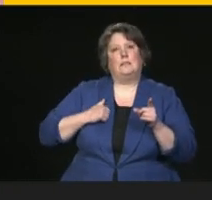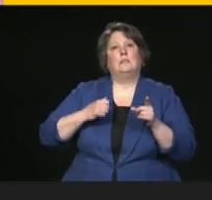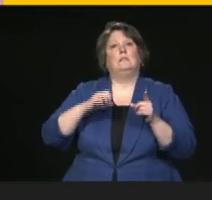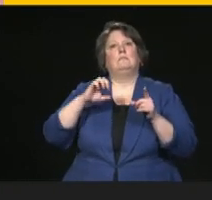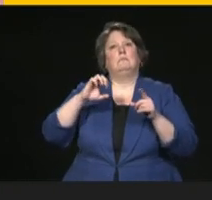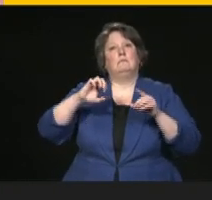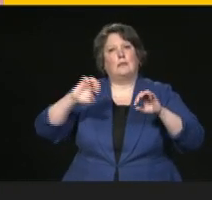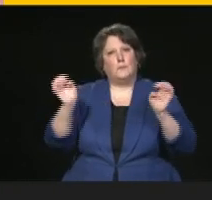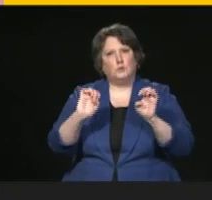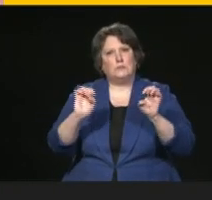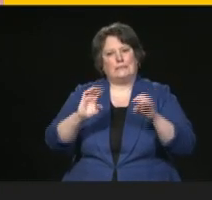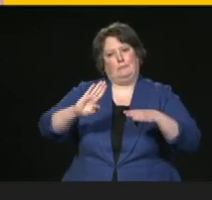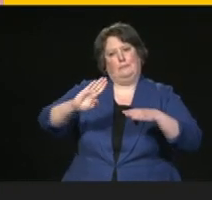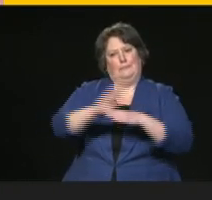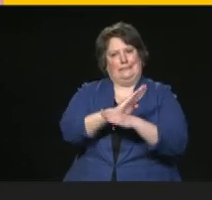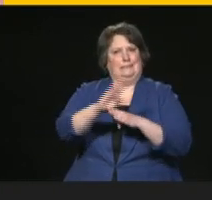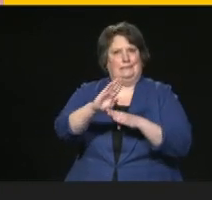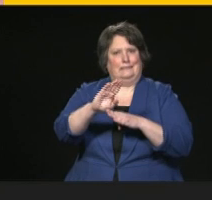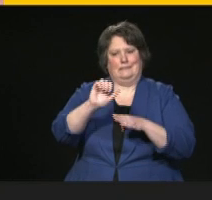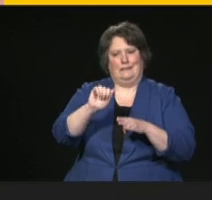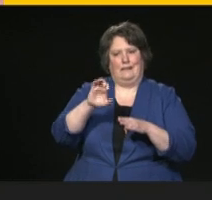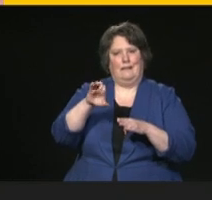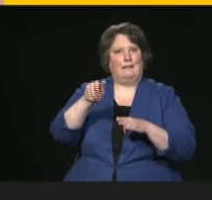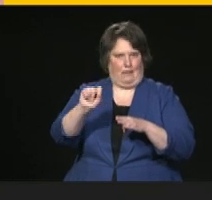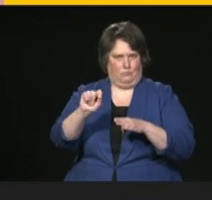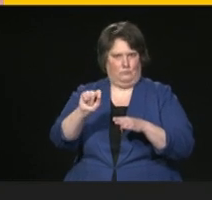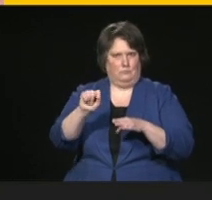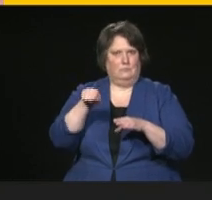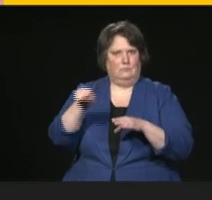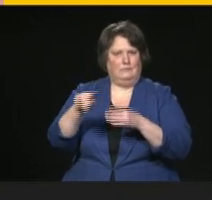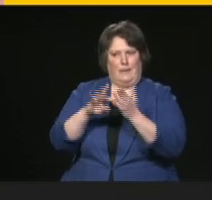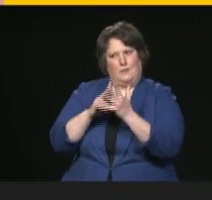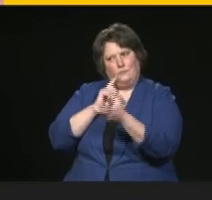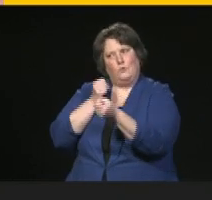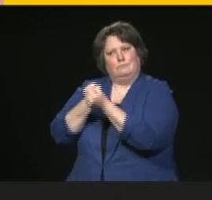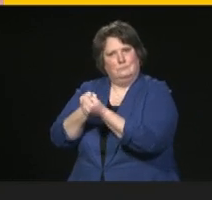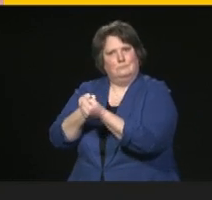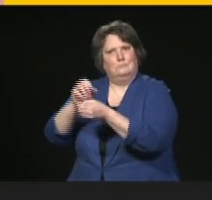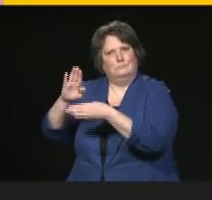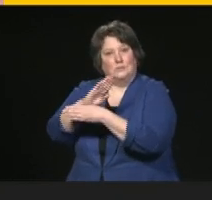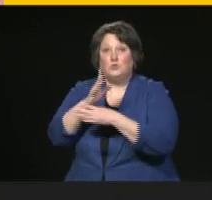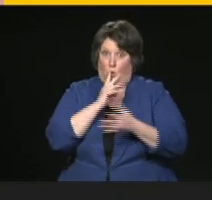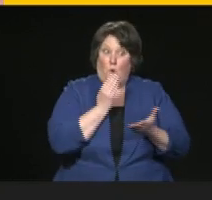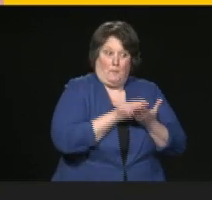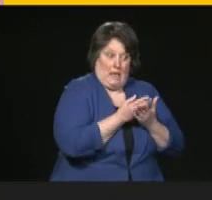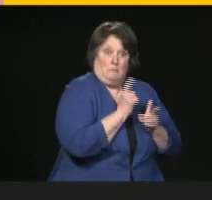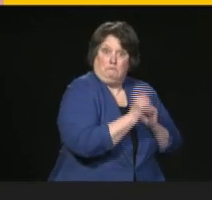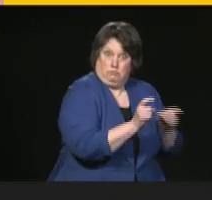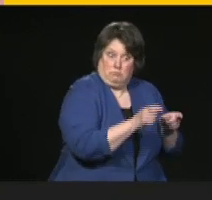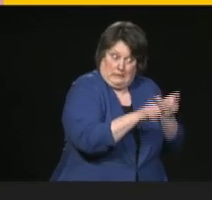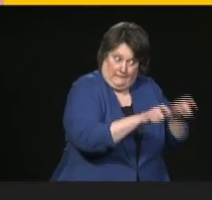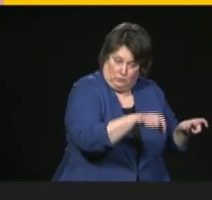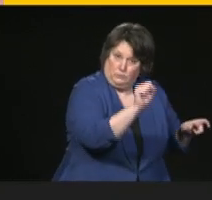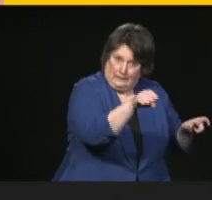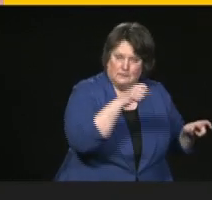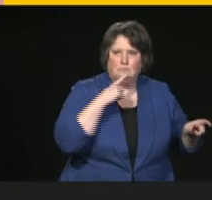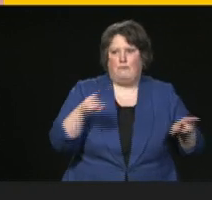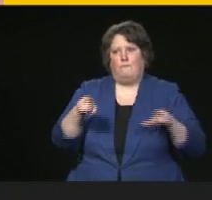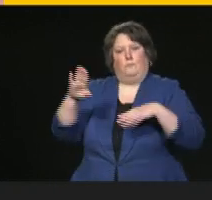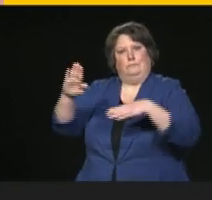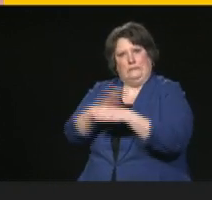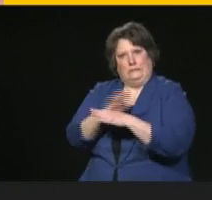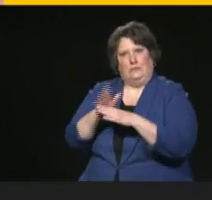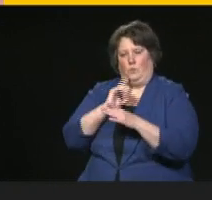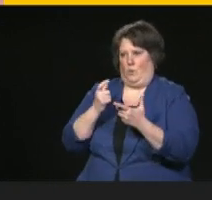businesses. We want to give them quickly funding to help SMEs in